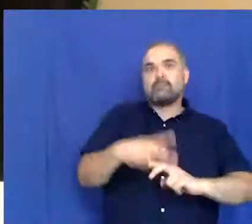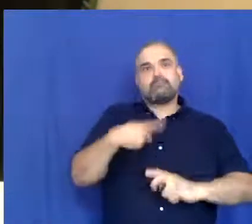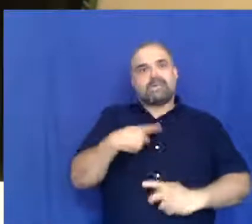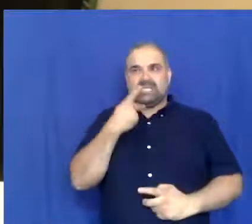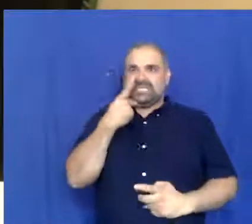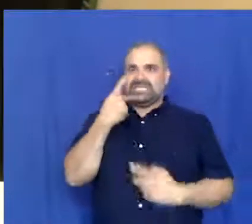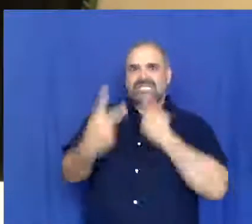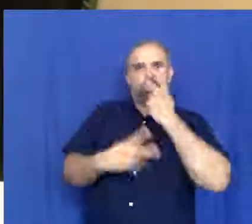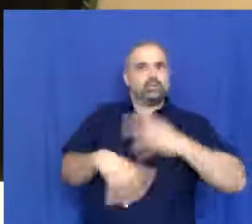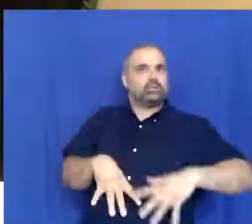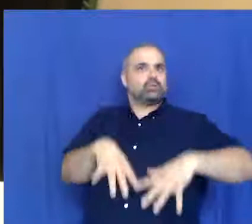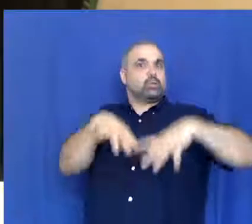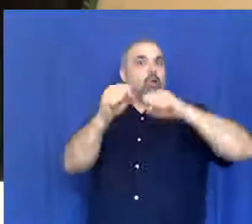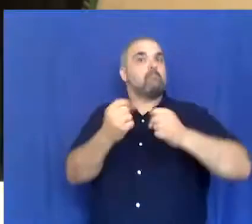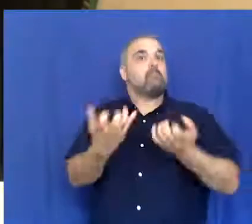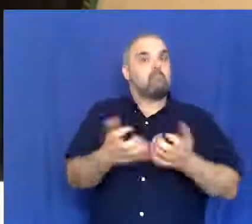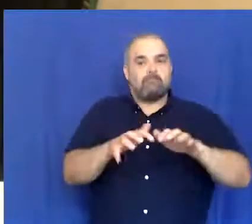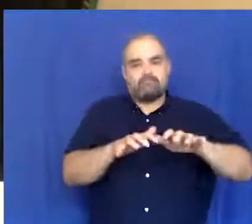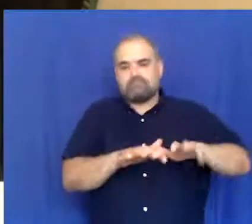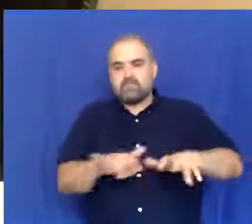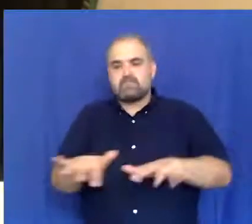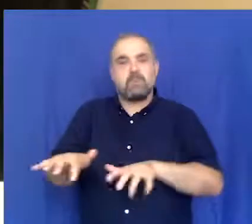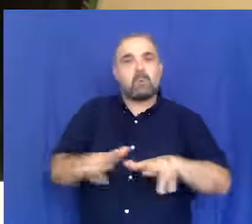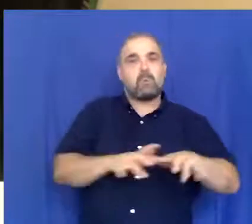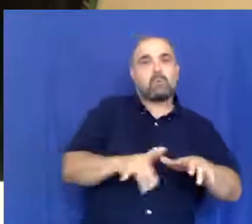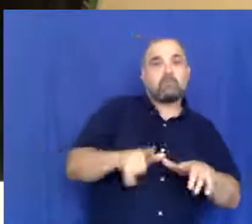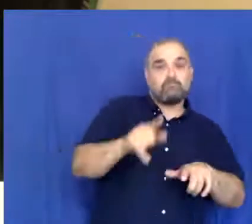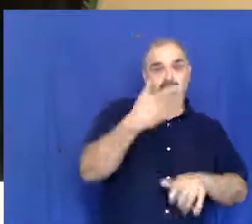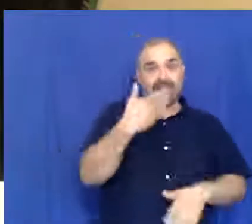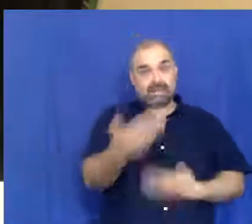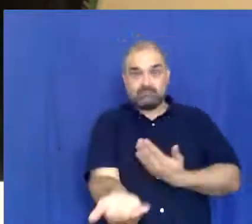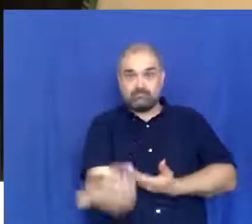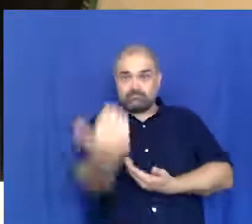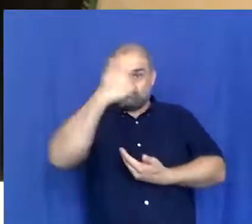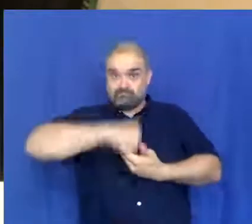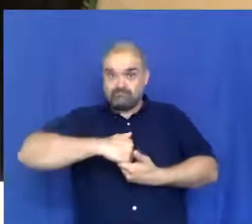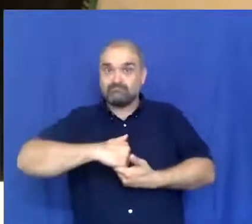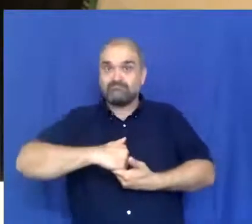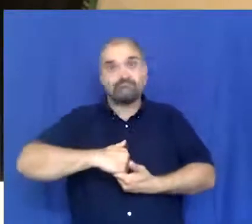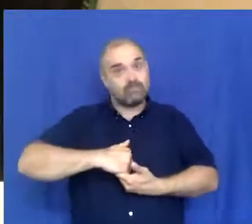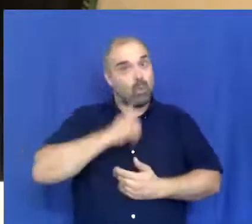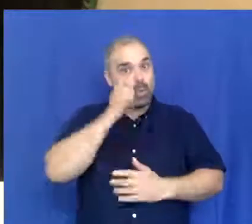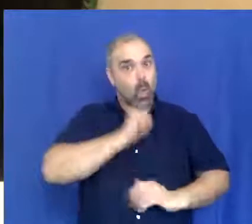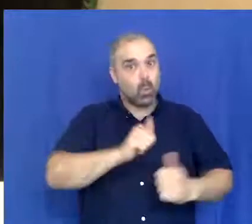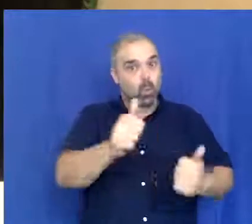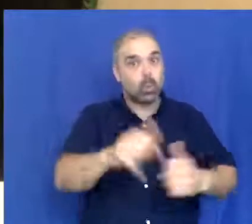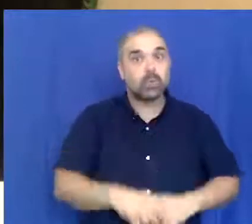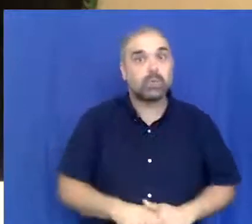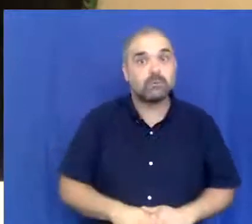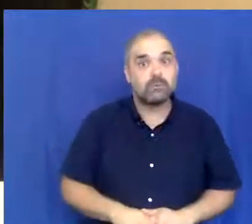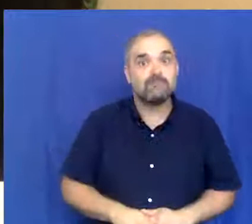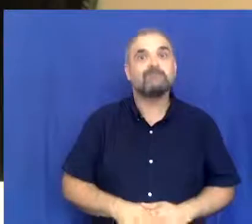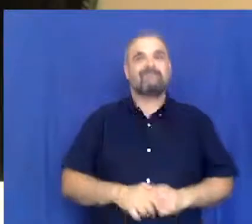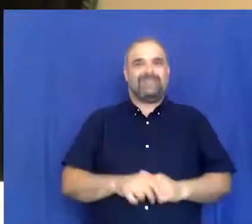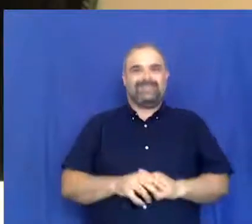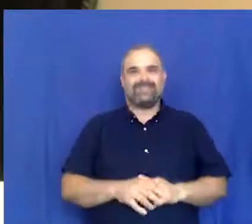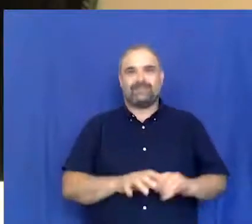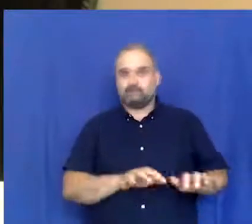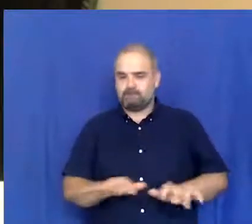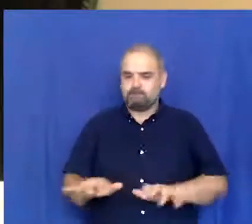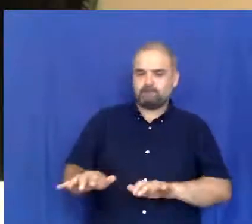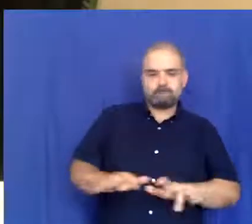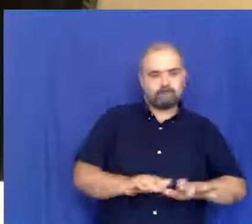song, and I'm going to start off by playing it, and feel free to join in once you get the hang of it.